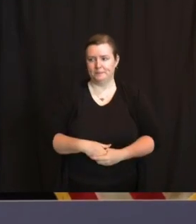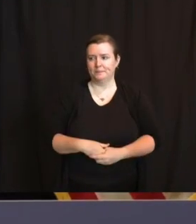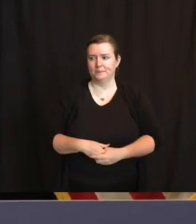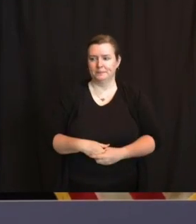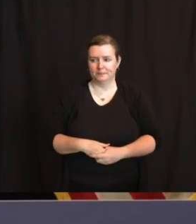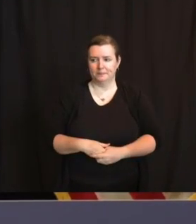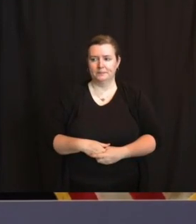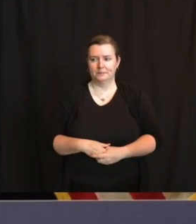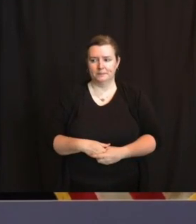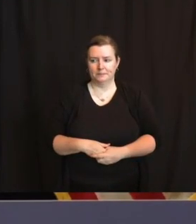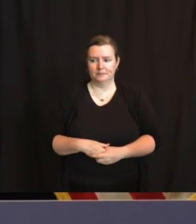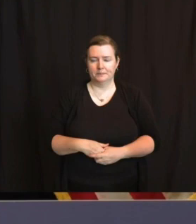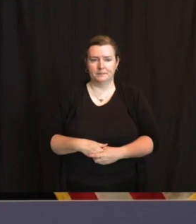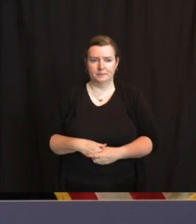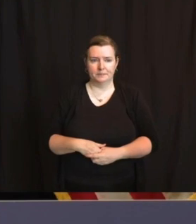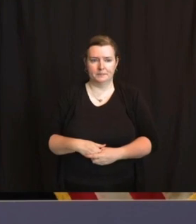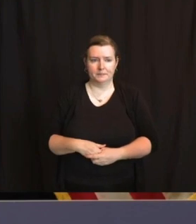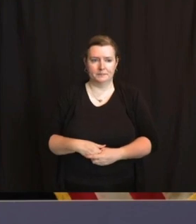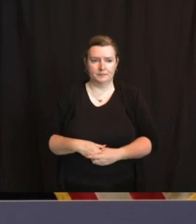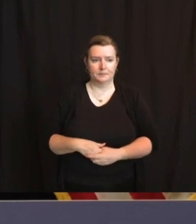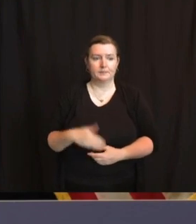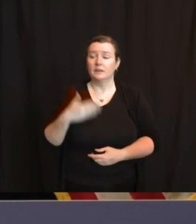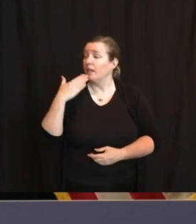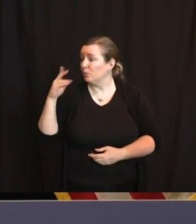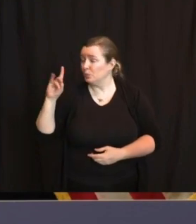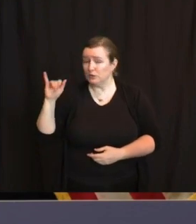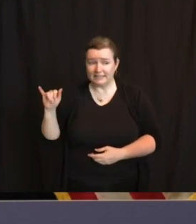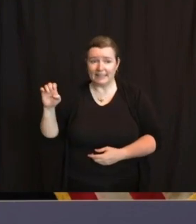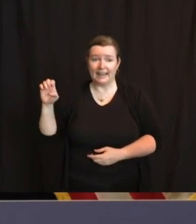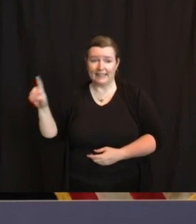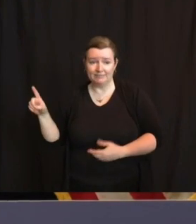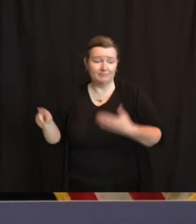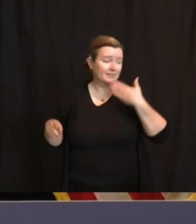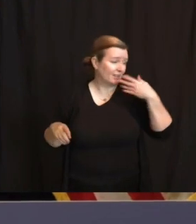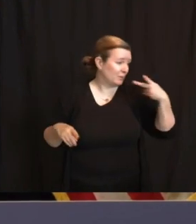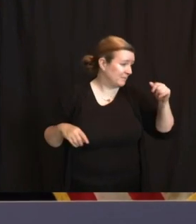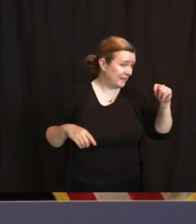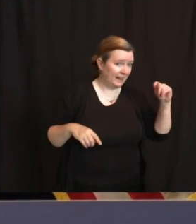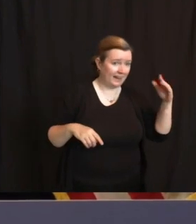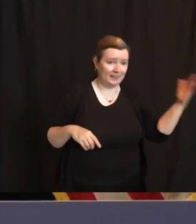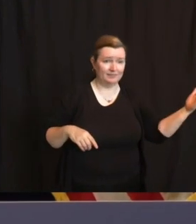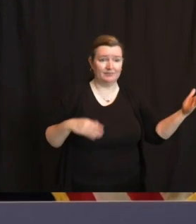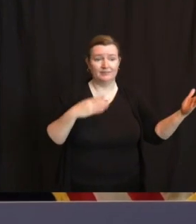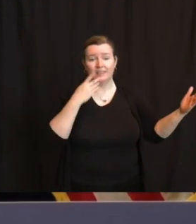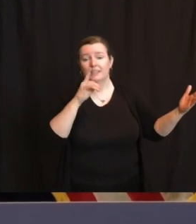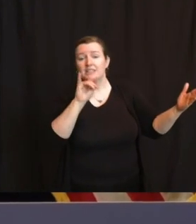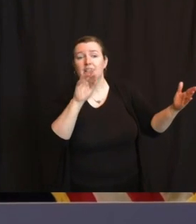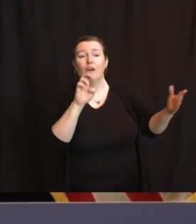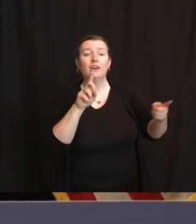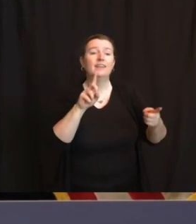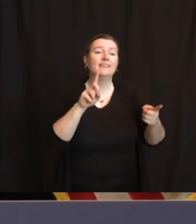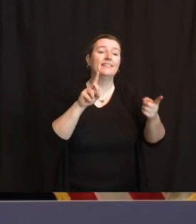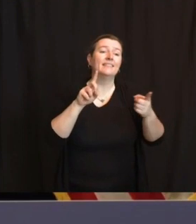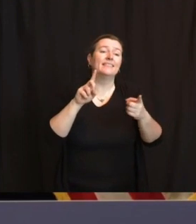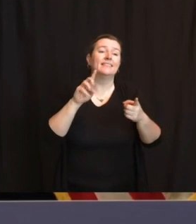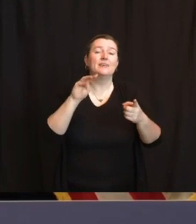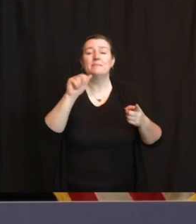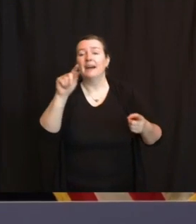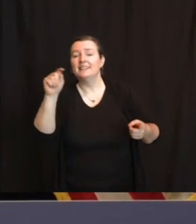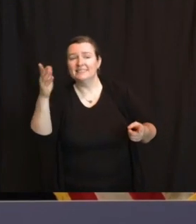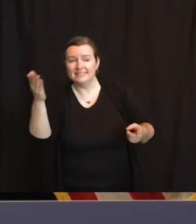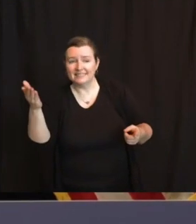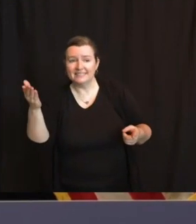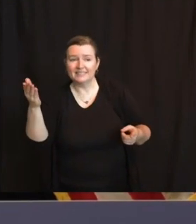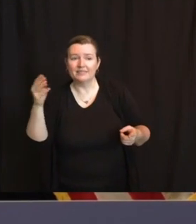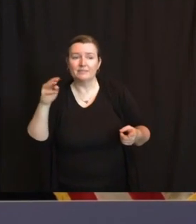Thank you all. Judy and Ed, thank you. Pat, Jared, Matt, Martel, Dan, the rest of the team, thank you.